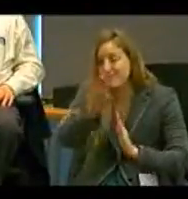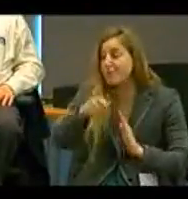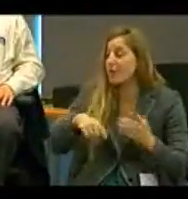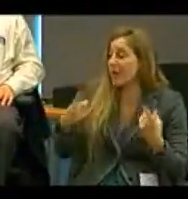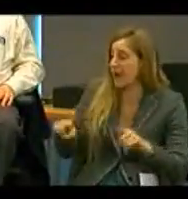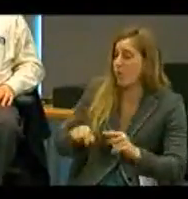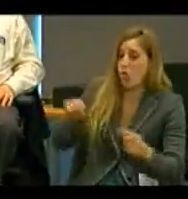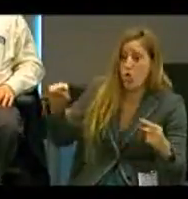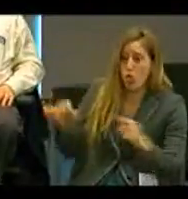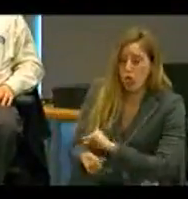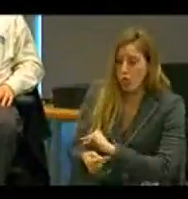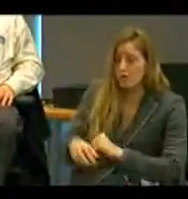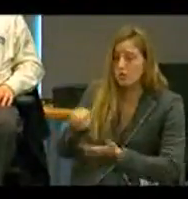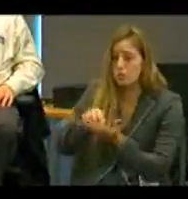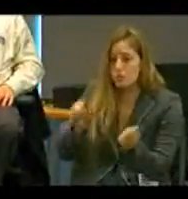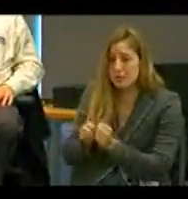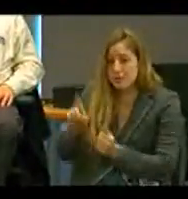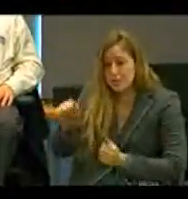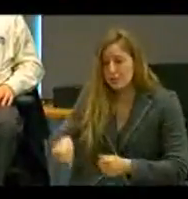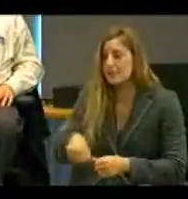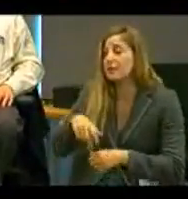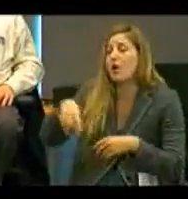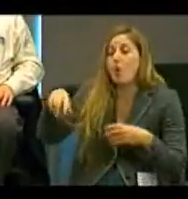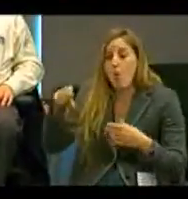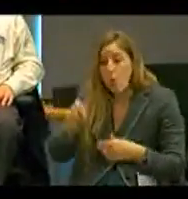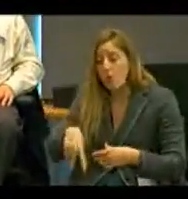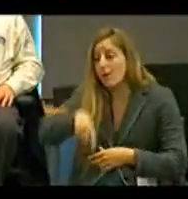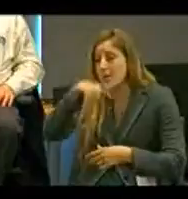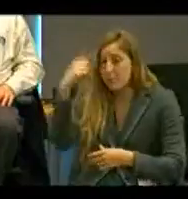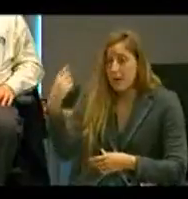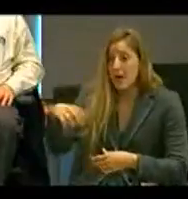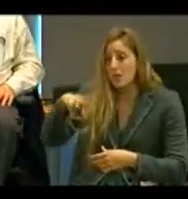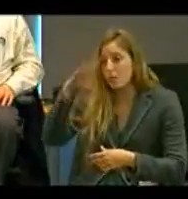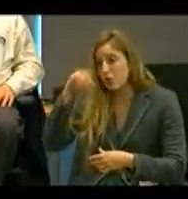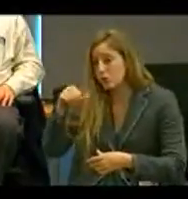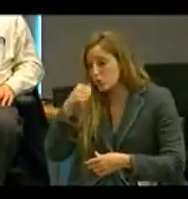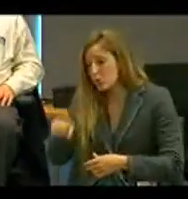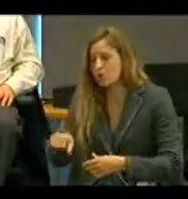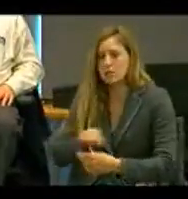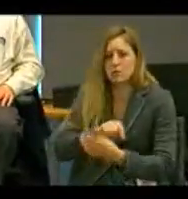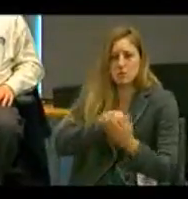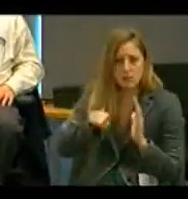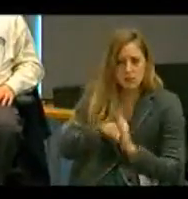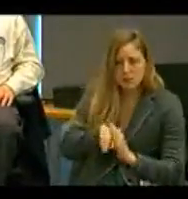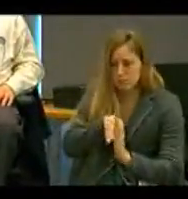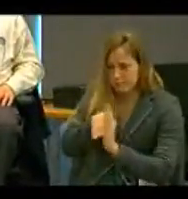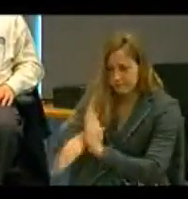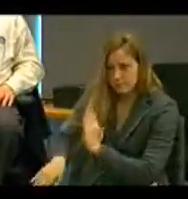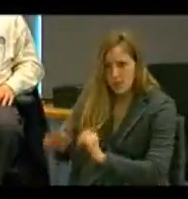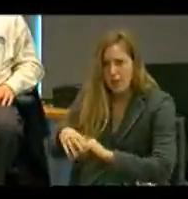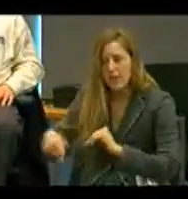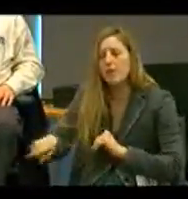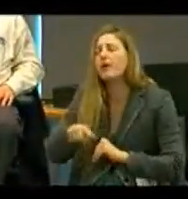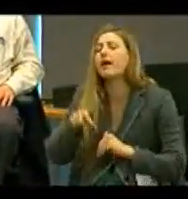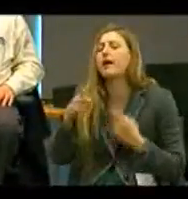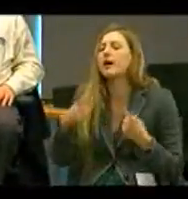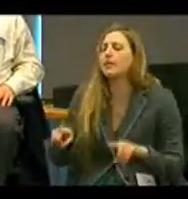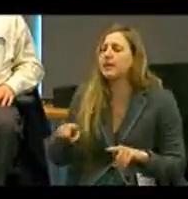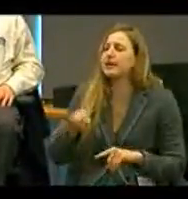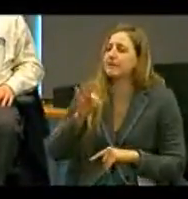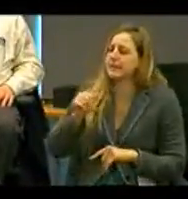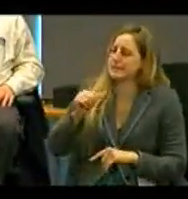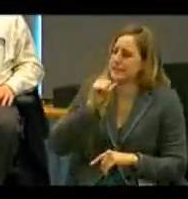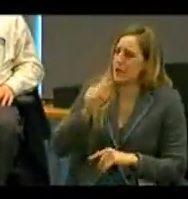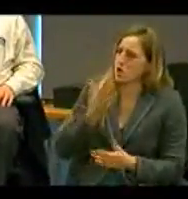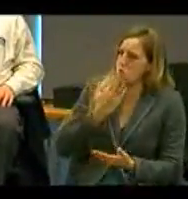Black boys or Black girls, then it's imperative that we do something differently, that we don't accept the status quo when it's an unsound practice.